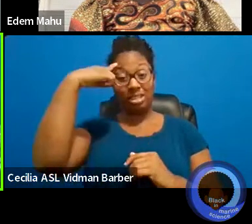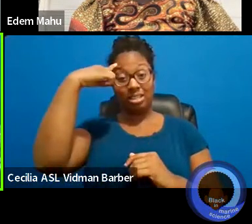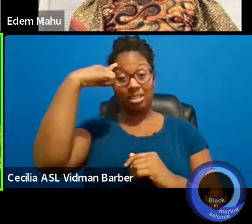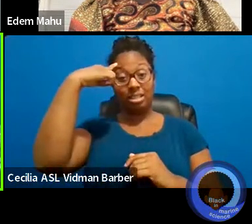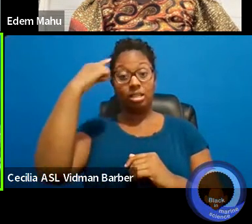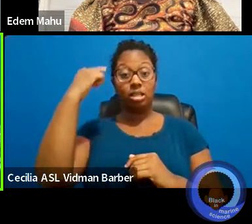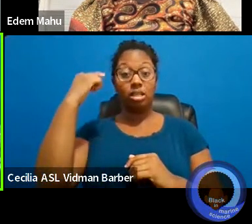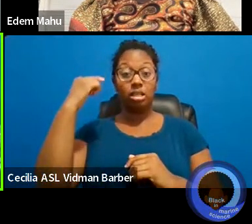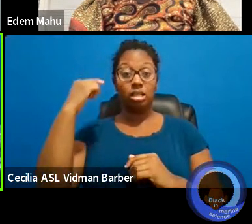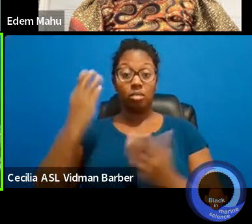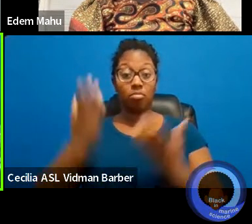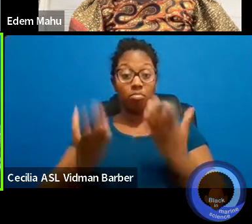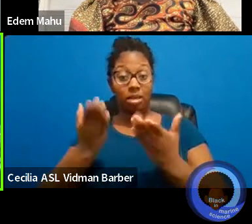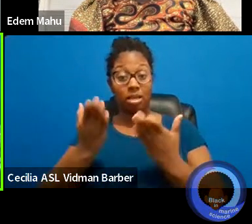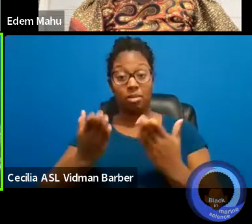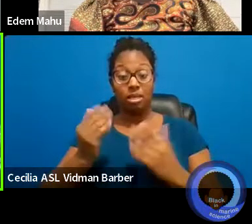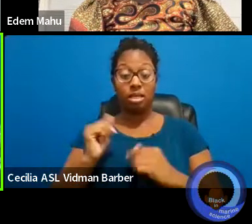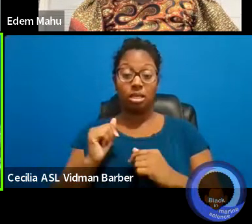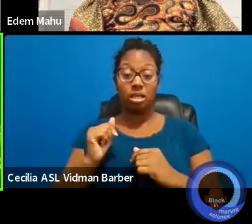mining geology in the university.